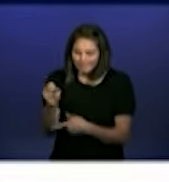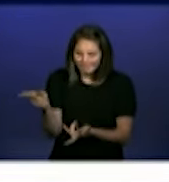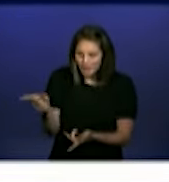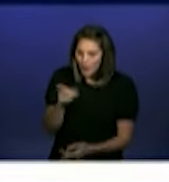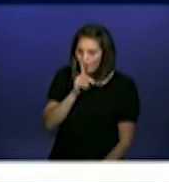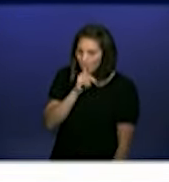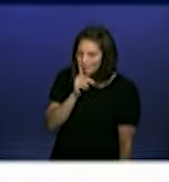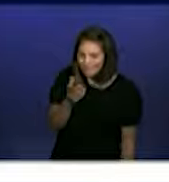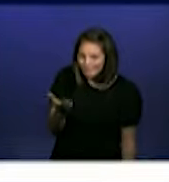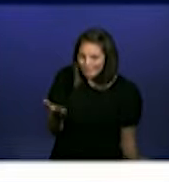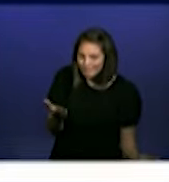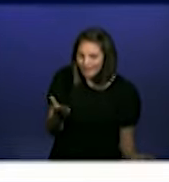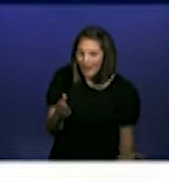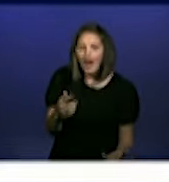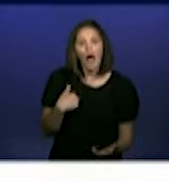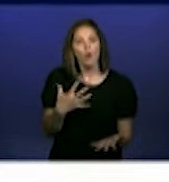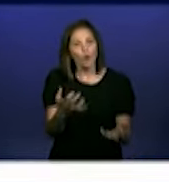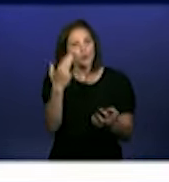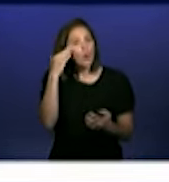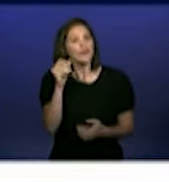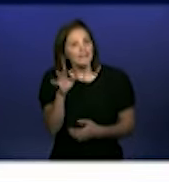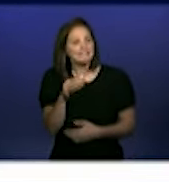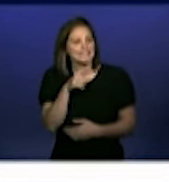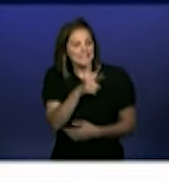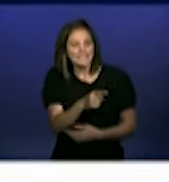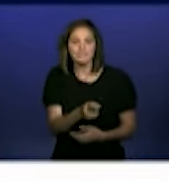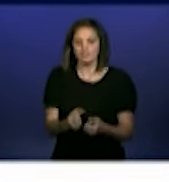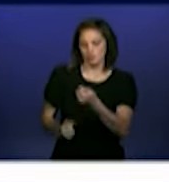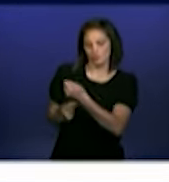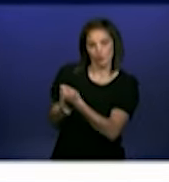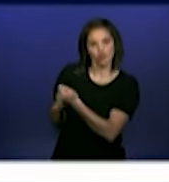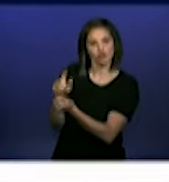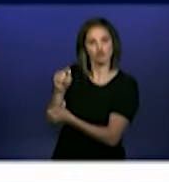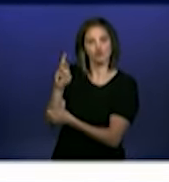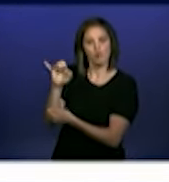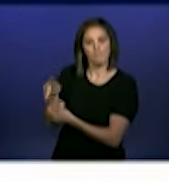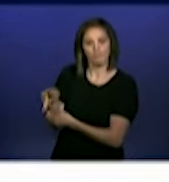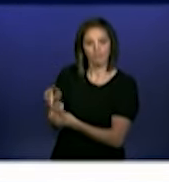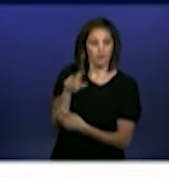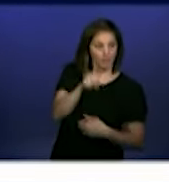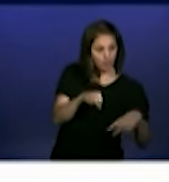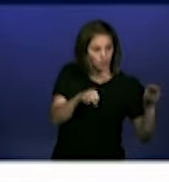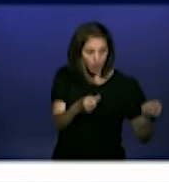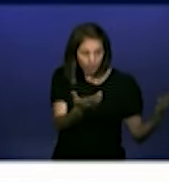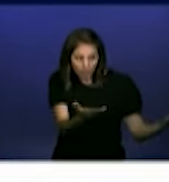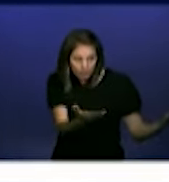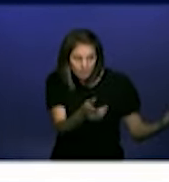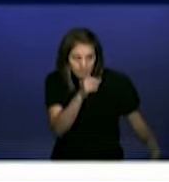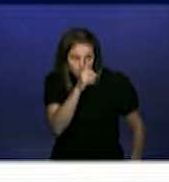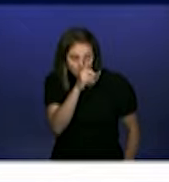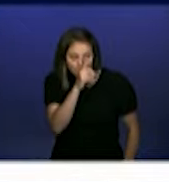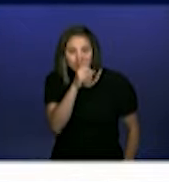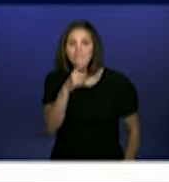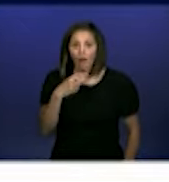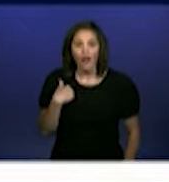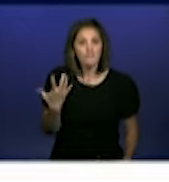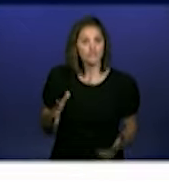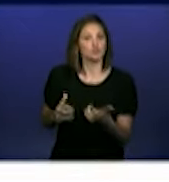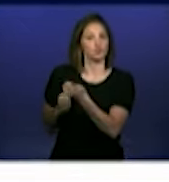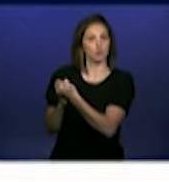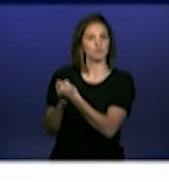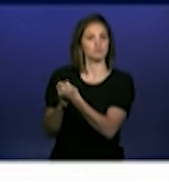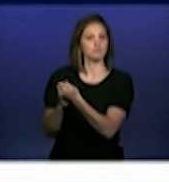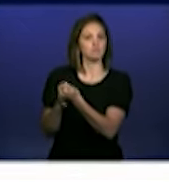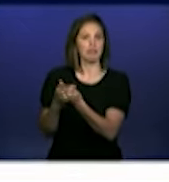Curtis as to whether a simple yes or no if he endorsed President Trump. I have. I came out strong last year, the first one to do